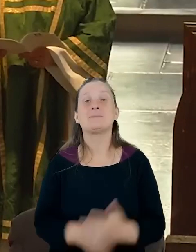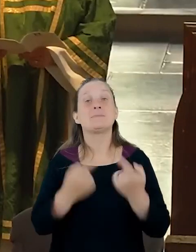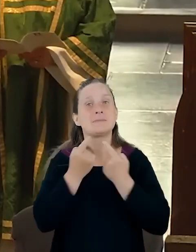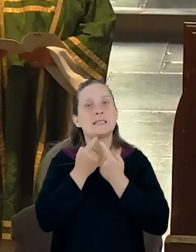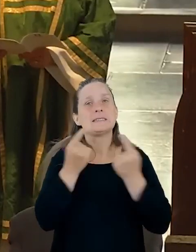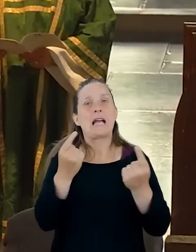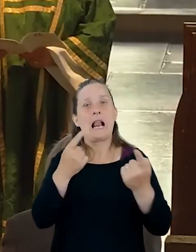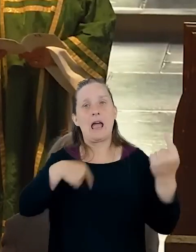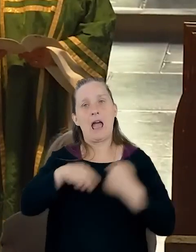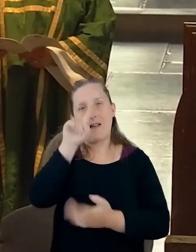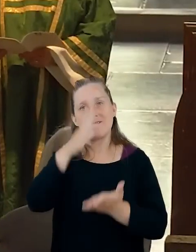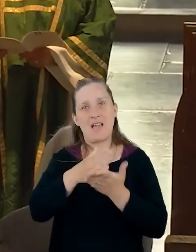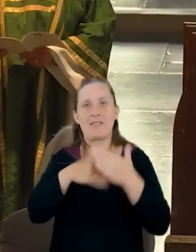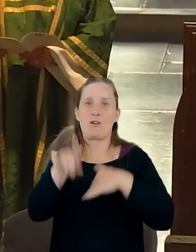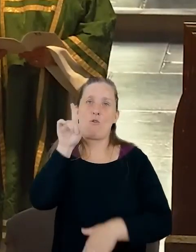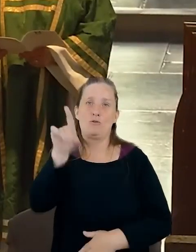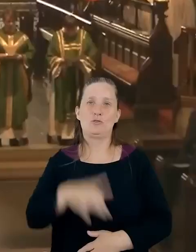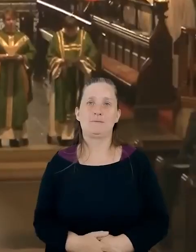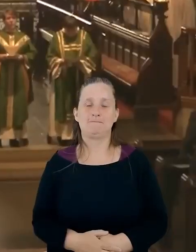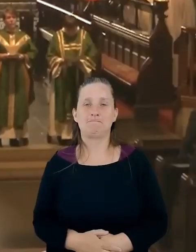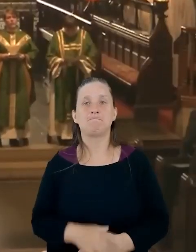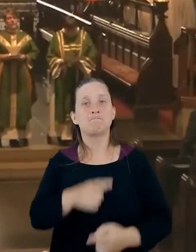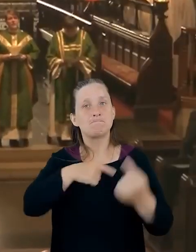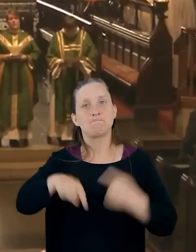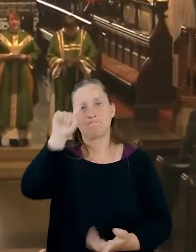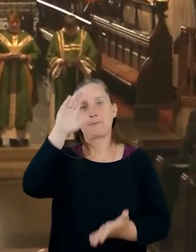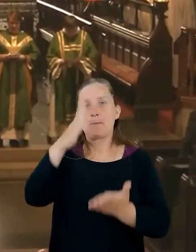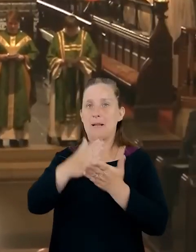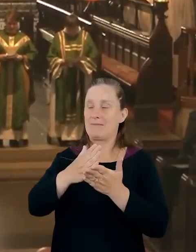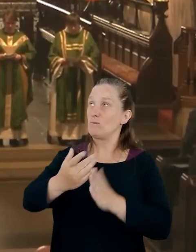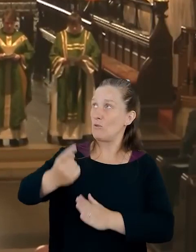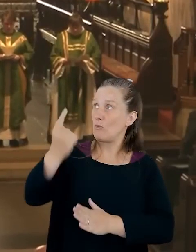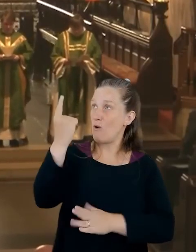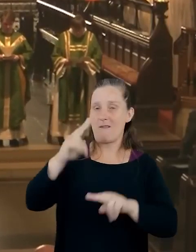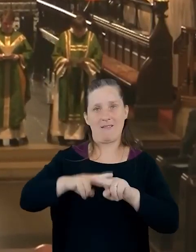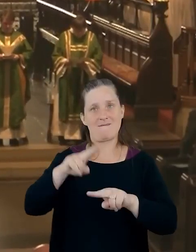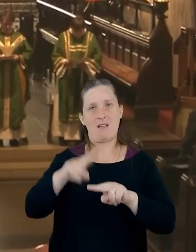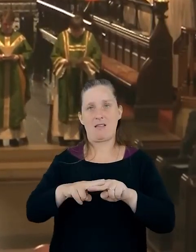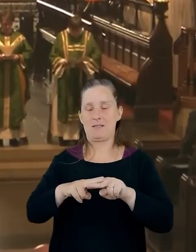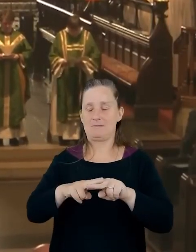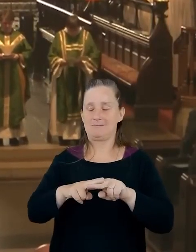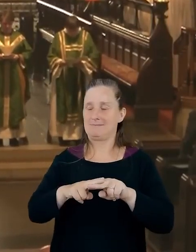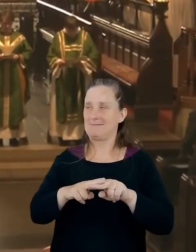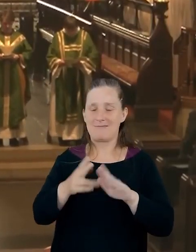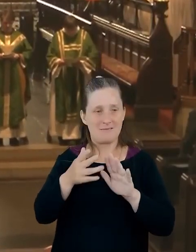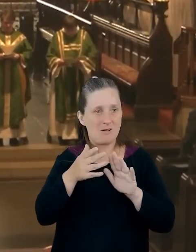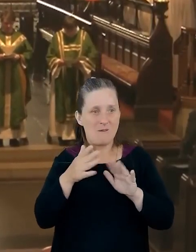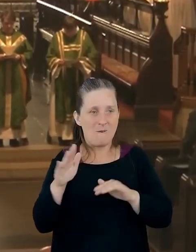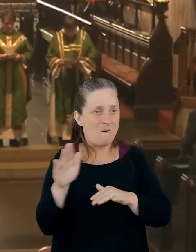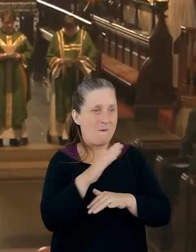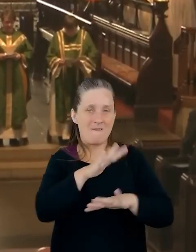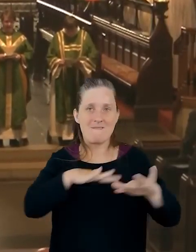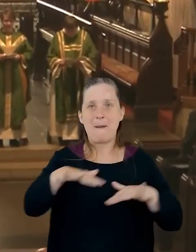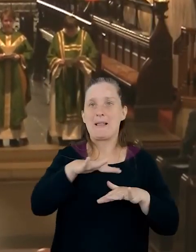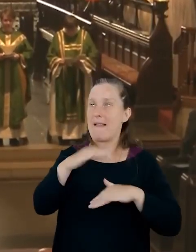Let us declare our faith in God. We believe in God the Father, from whom every